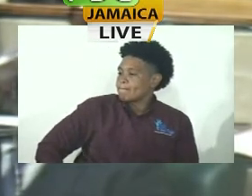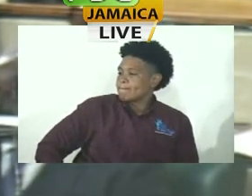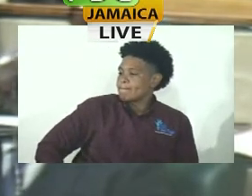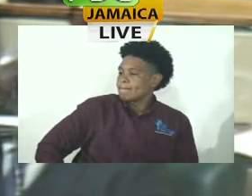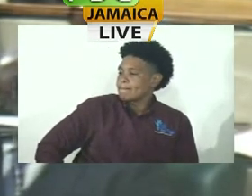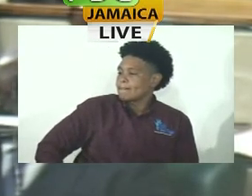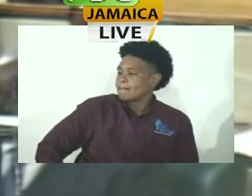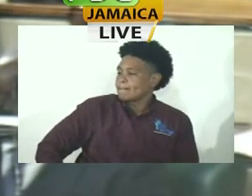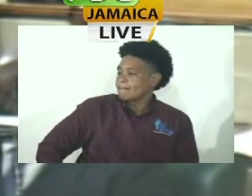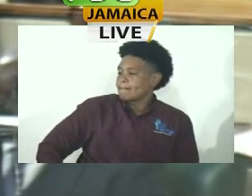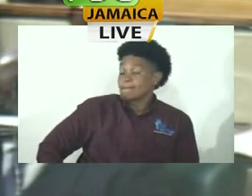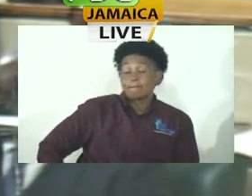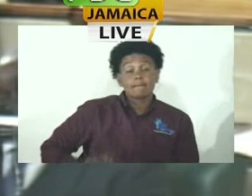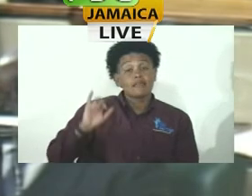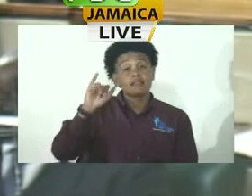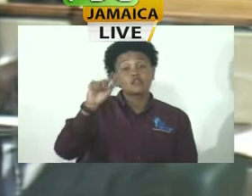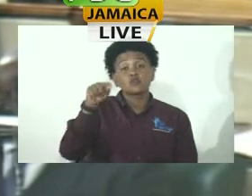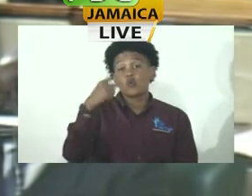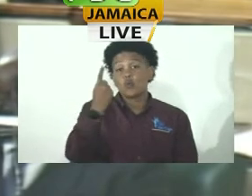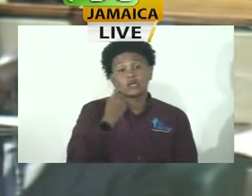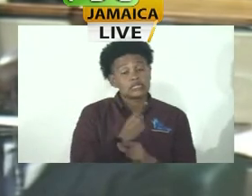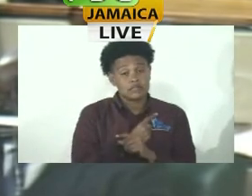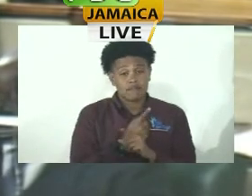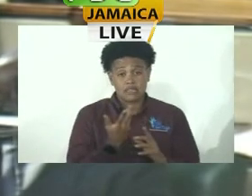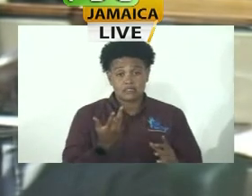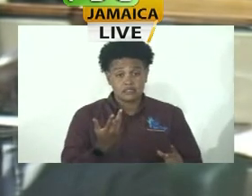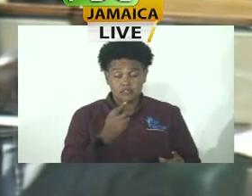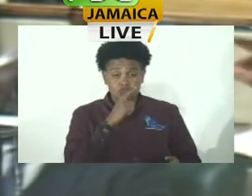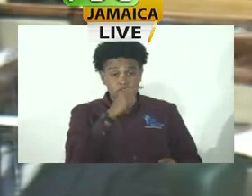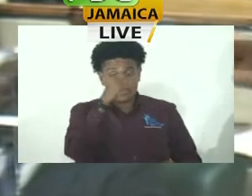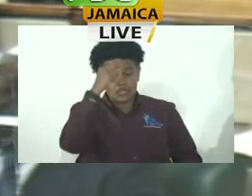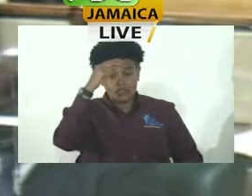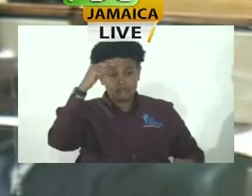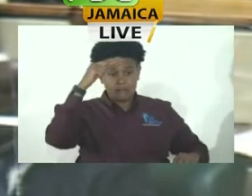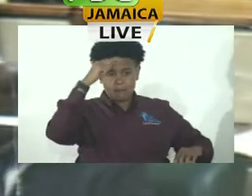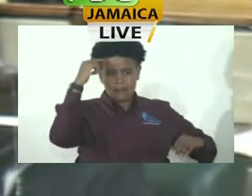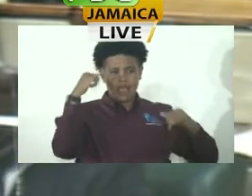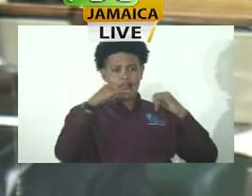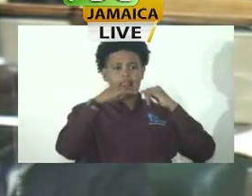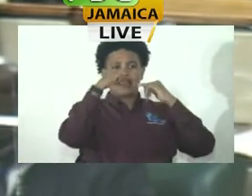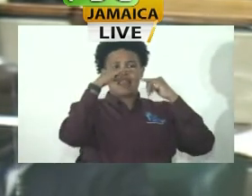that's the only defense madam speaker the black line